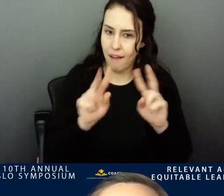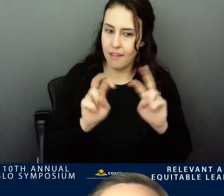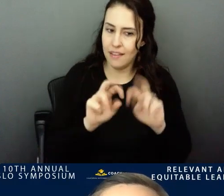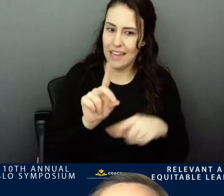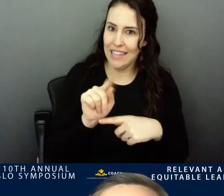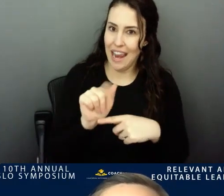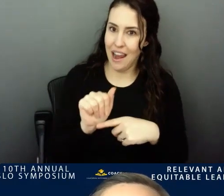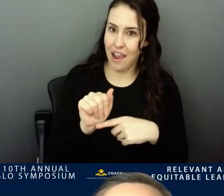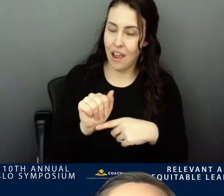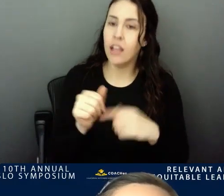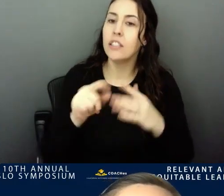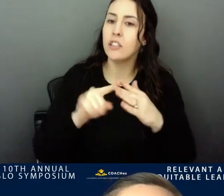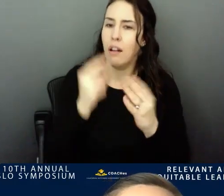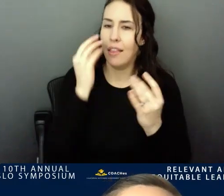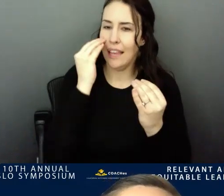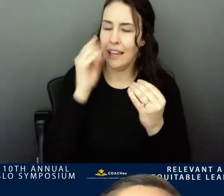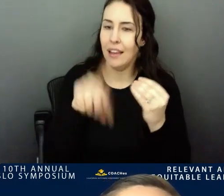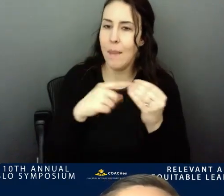why.